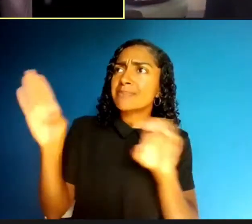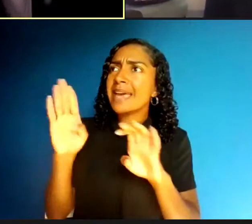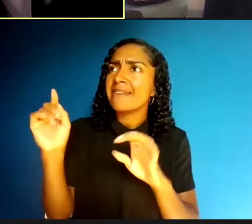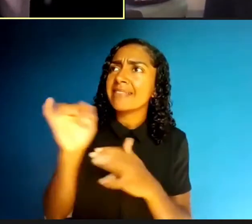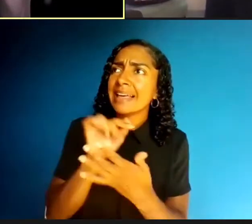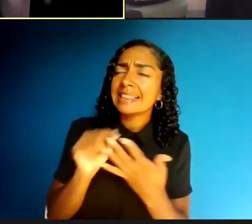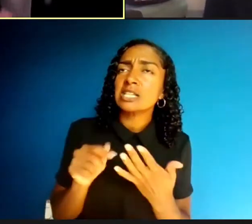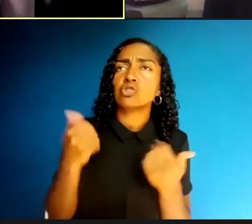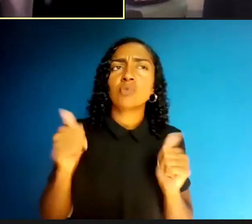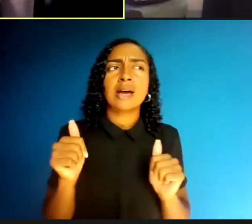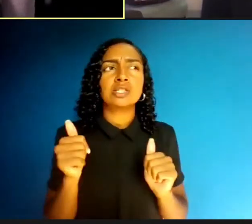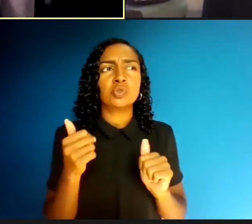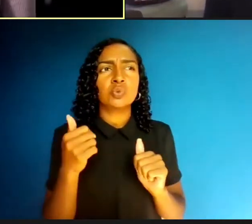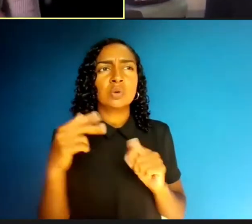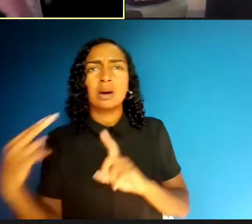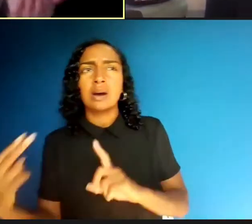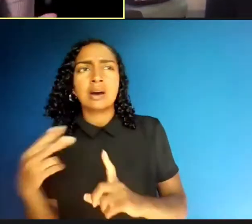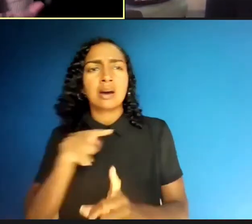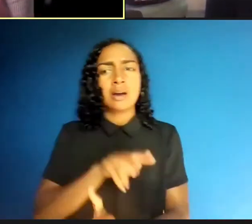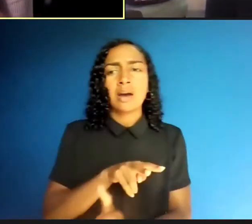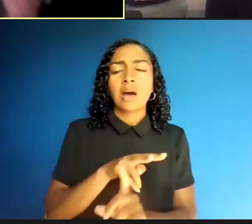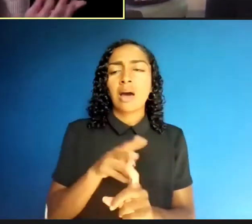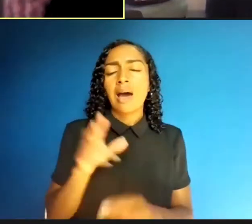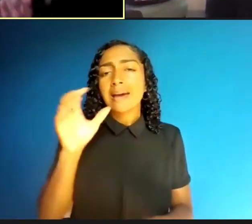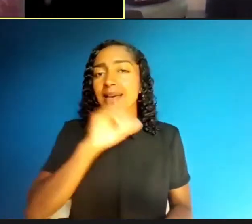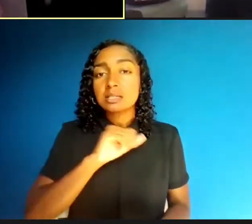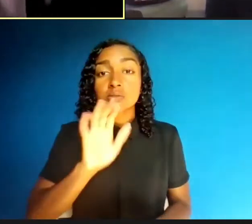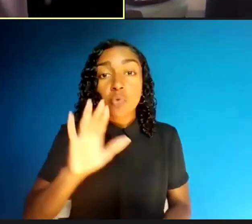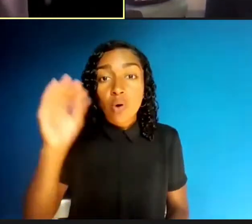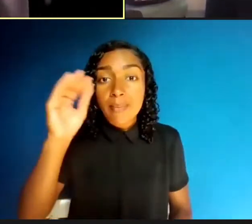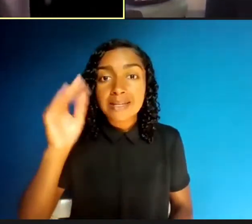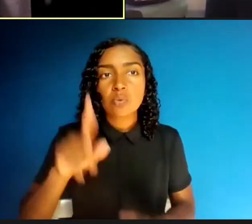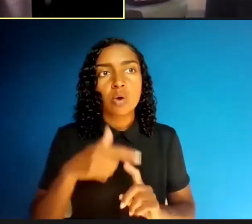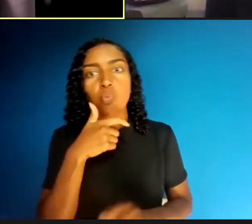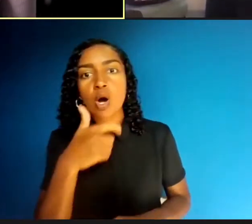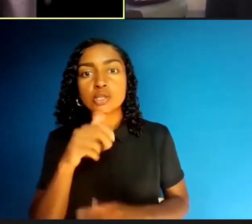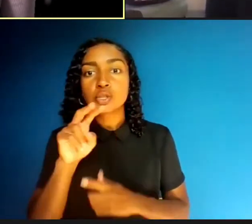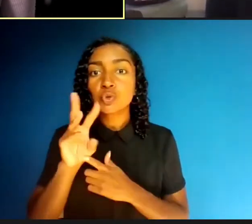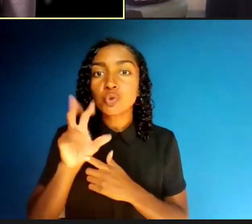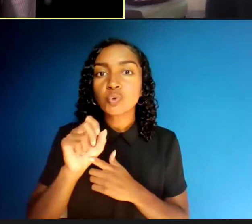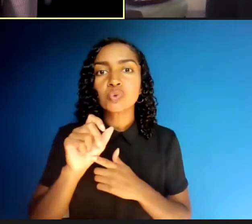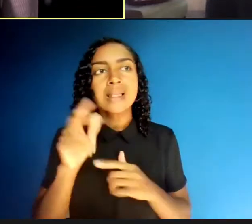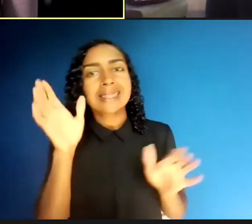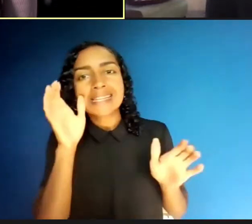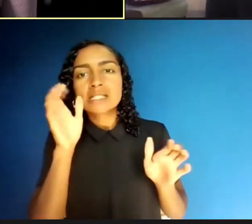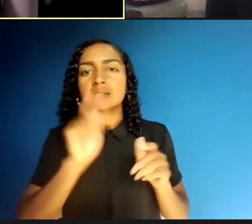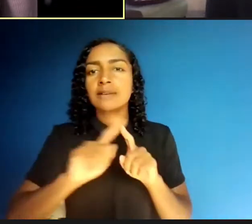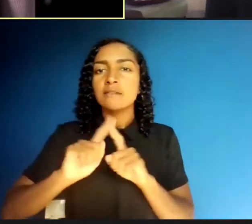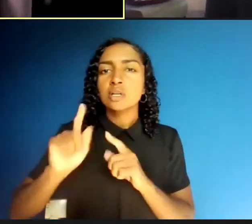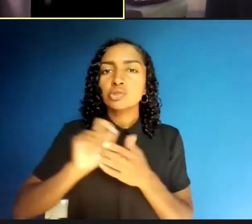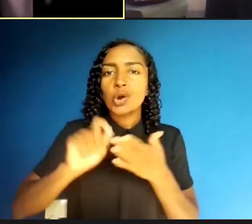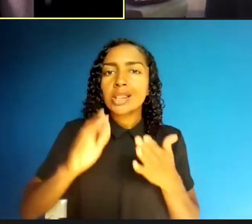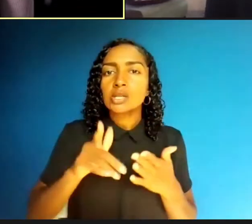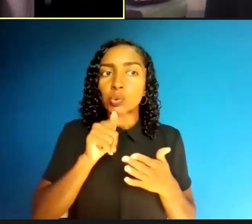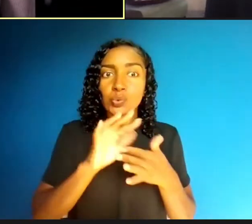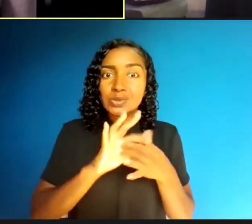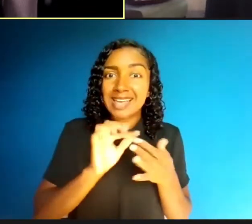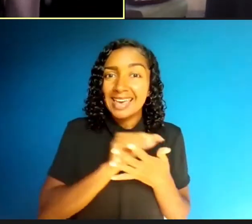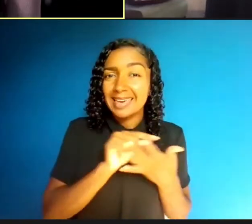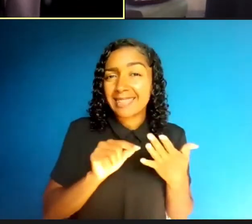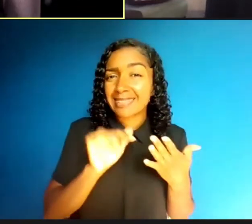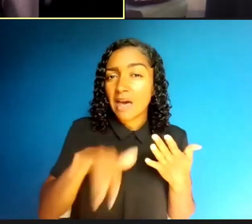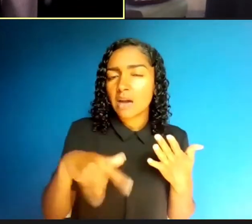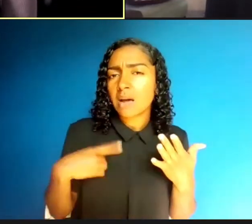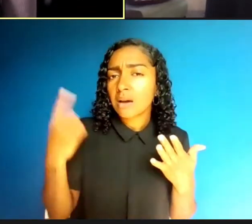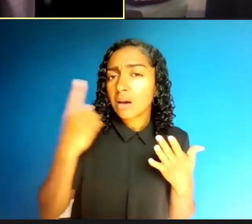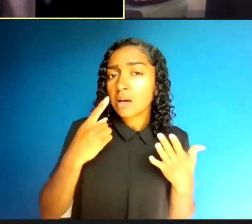mean, I guess in your opinion, like when you're watching the news and like listening to journalists who say that, I guess, should they be